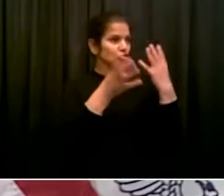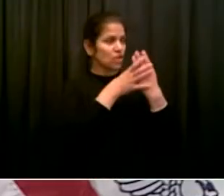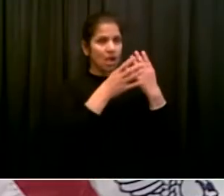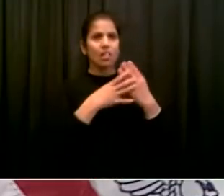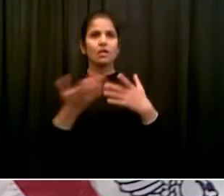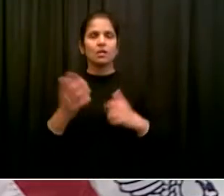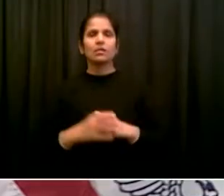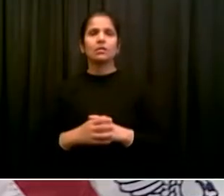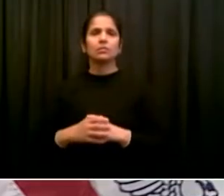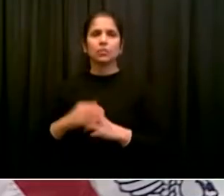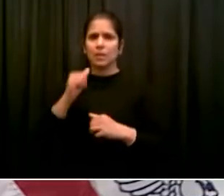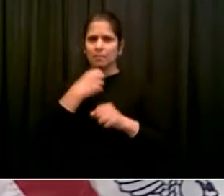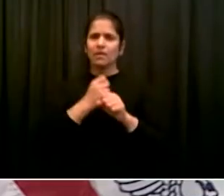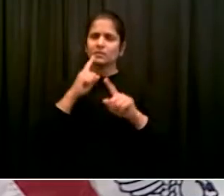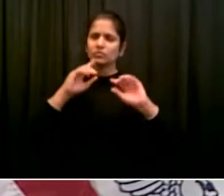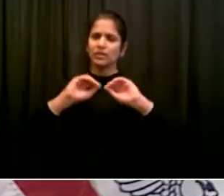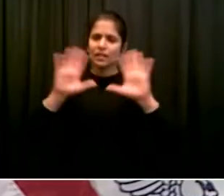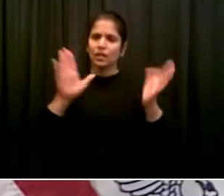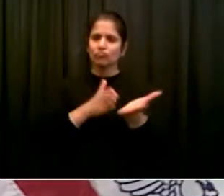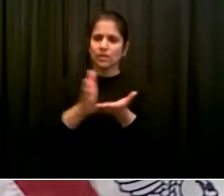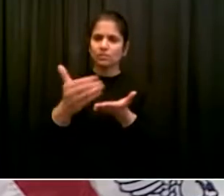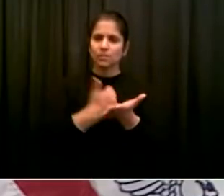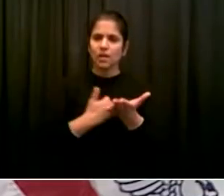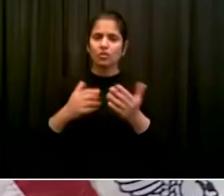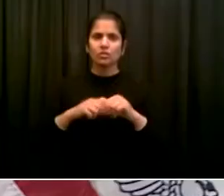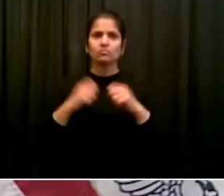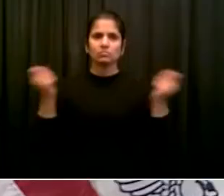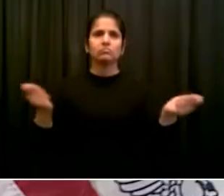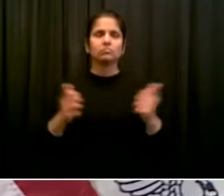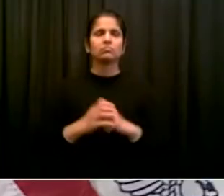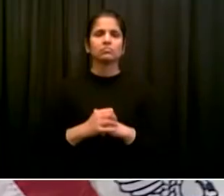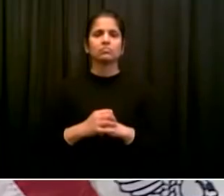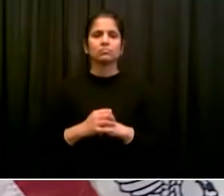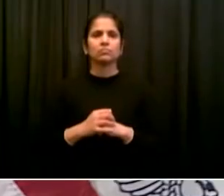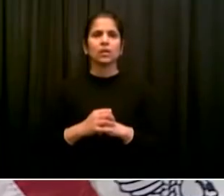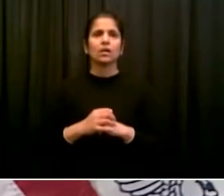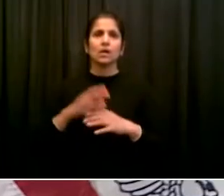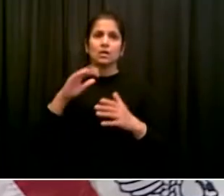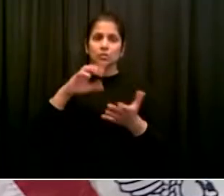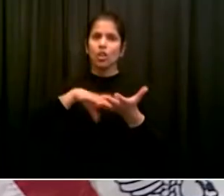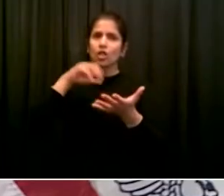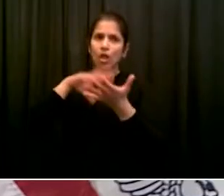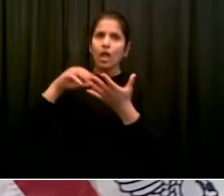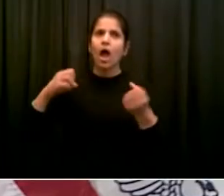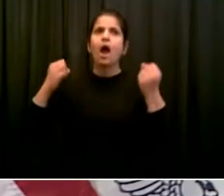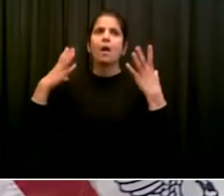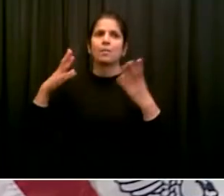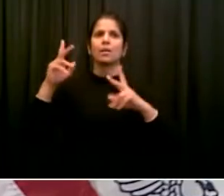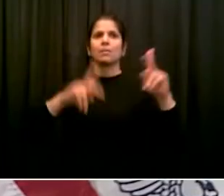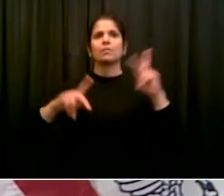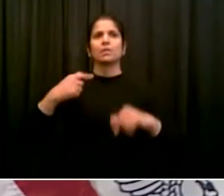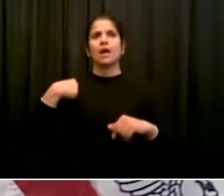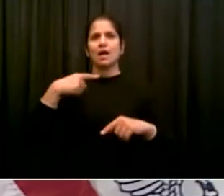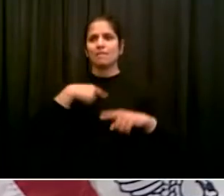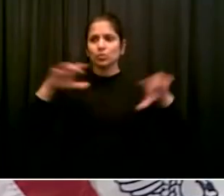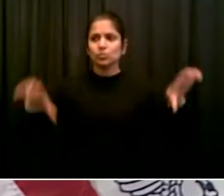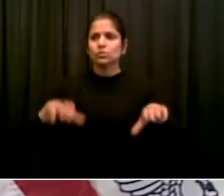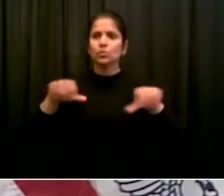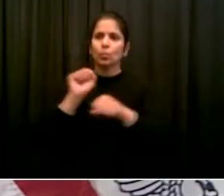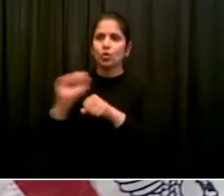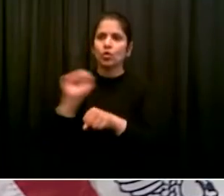clear through line. But we also learned how much more we had to do. So I think these new